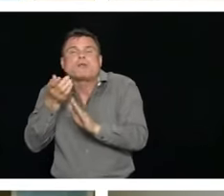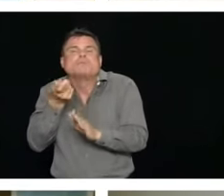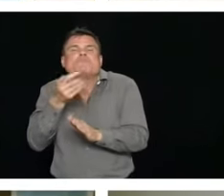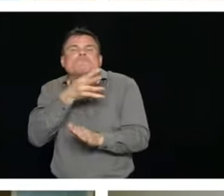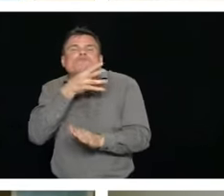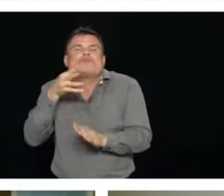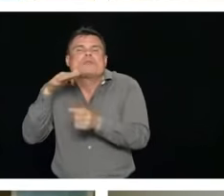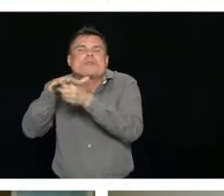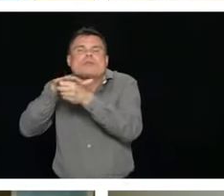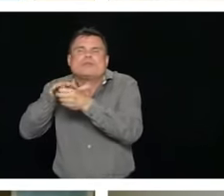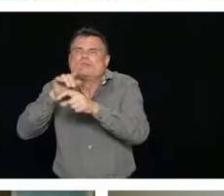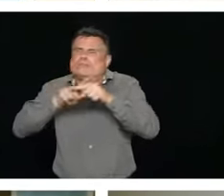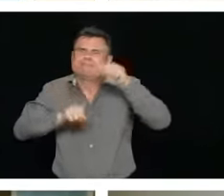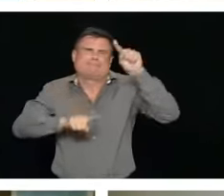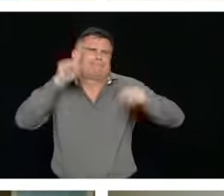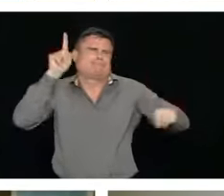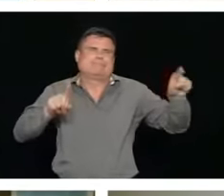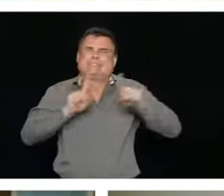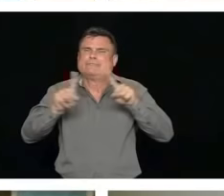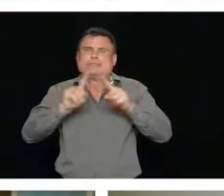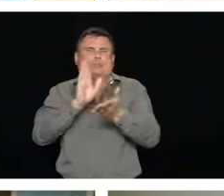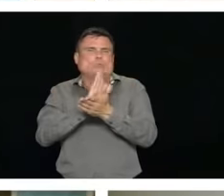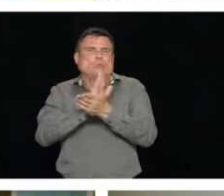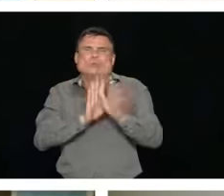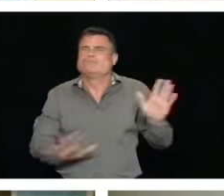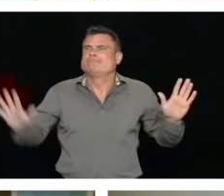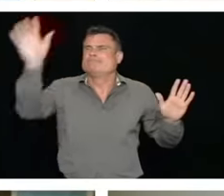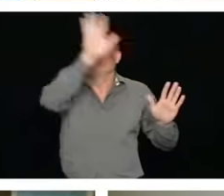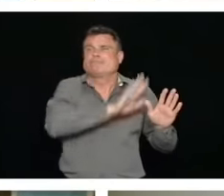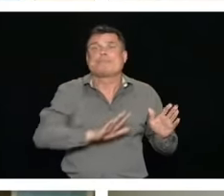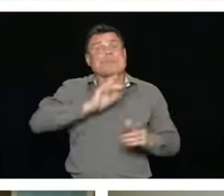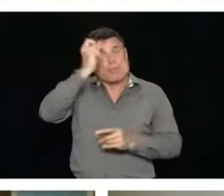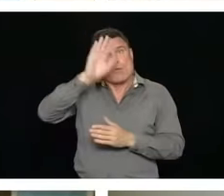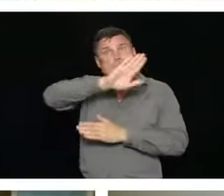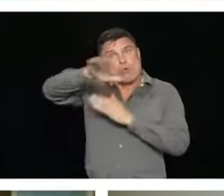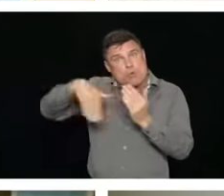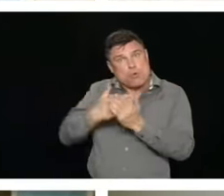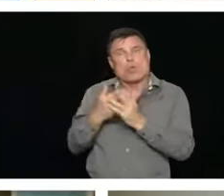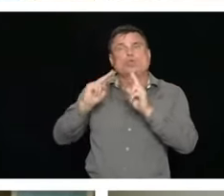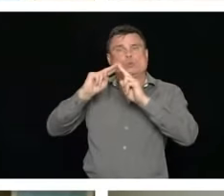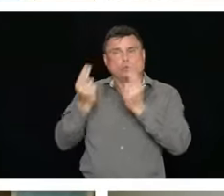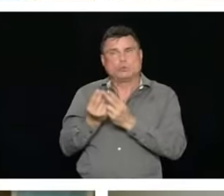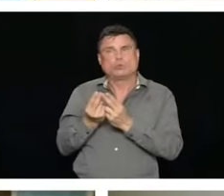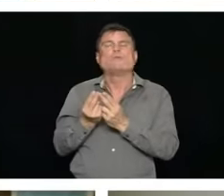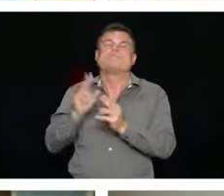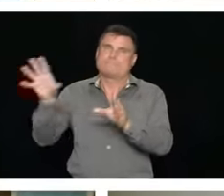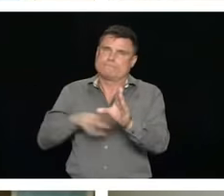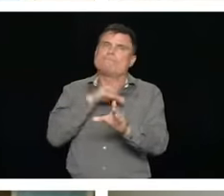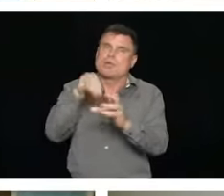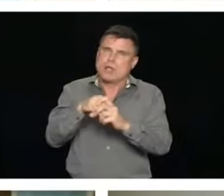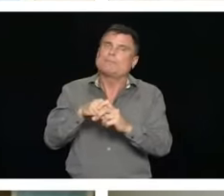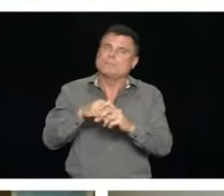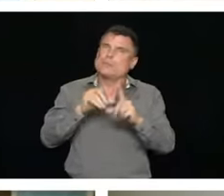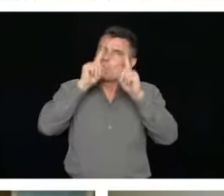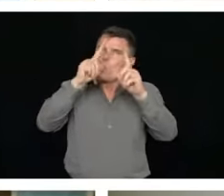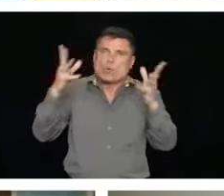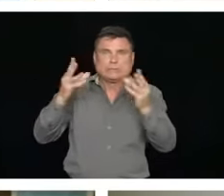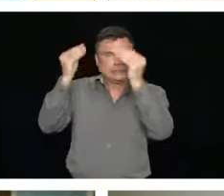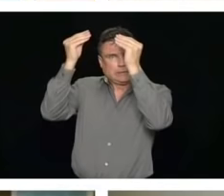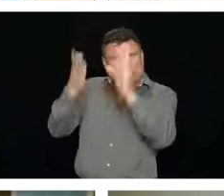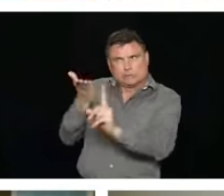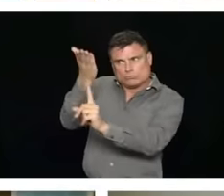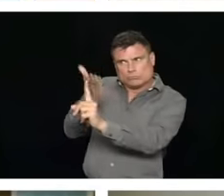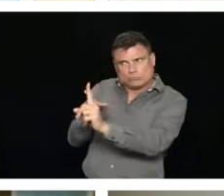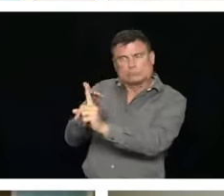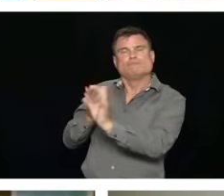possible. Yeah, thank you very much for that. This is a really good question here from Liz. I think she's a teacher on